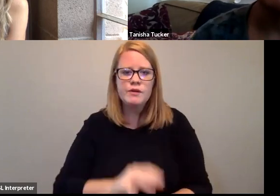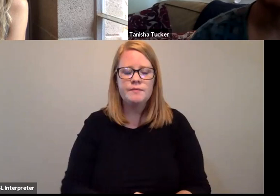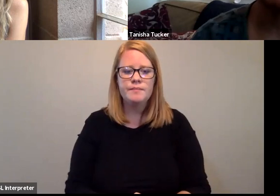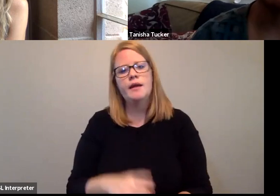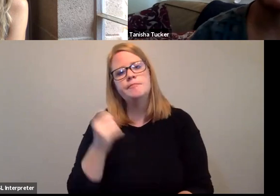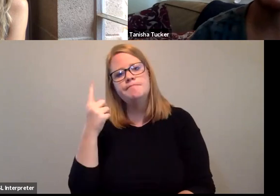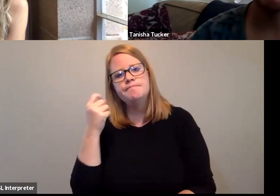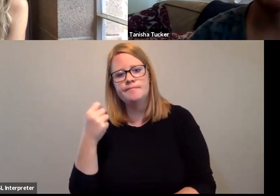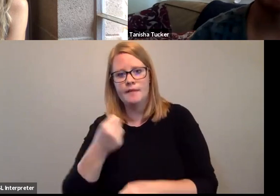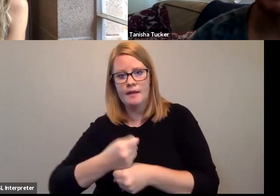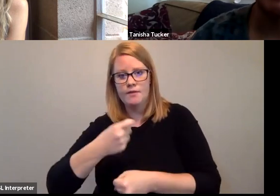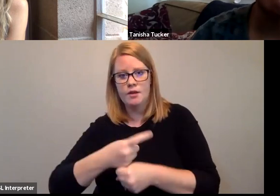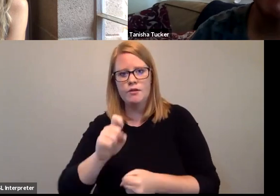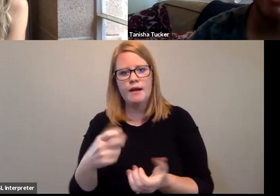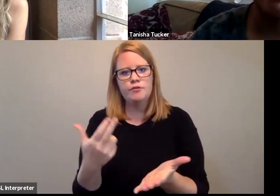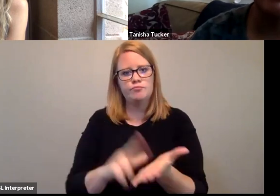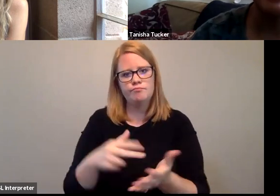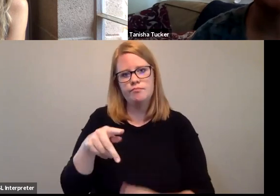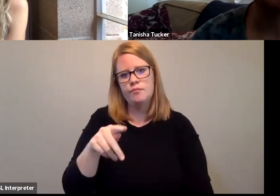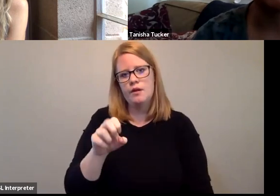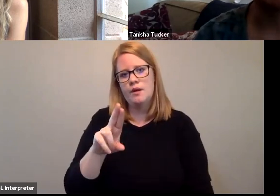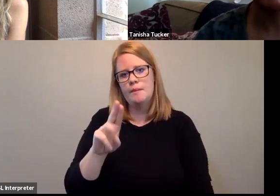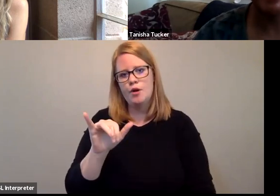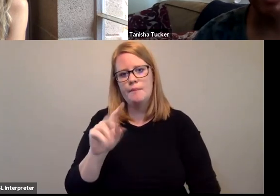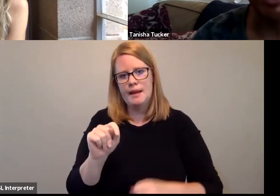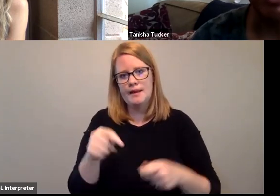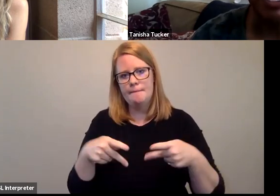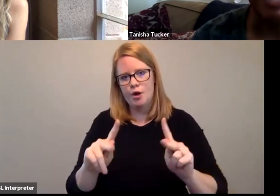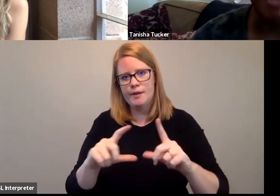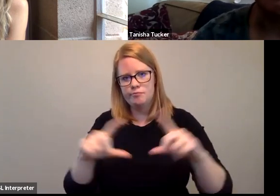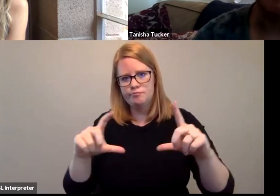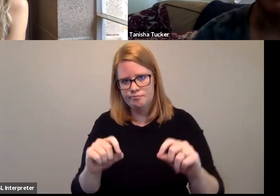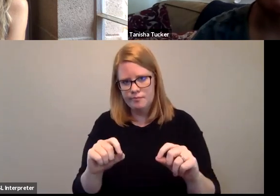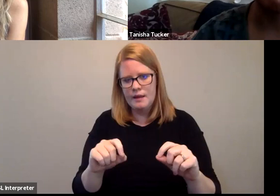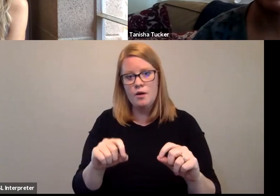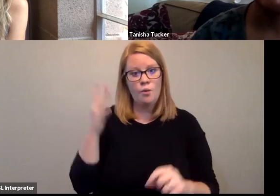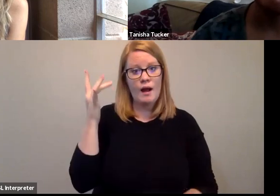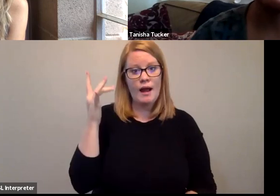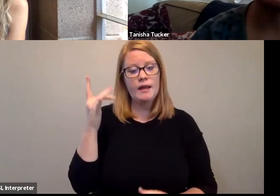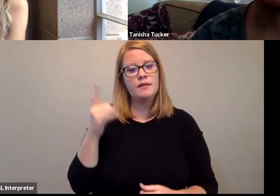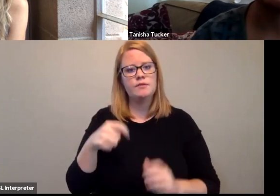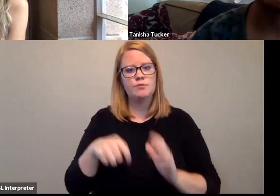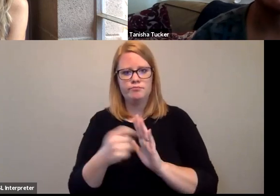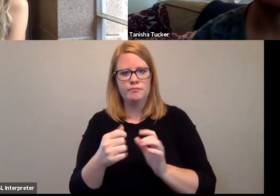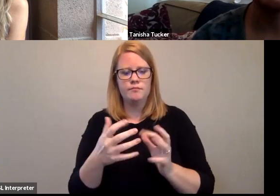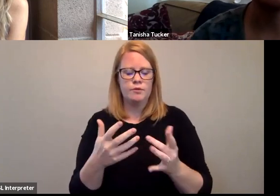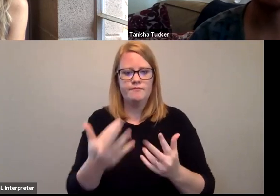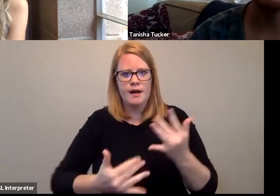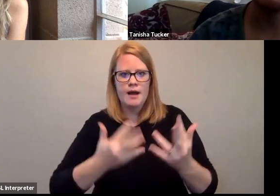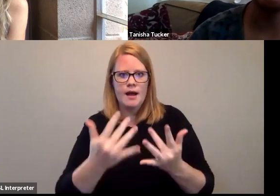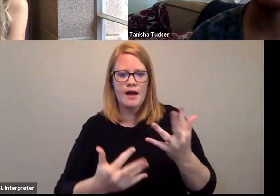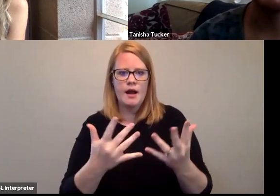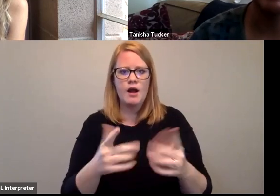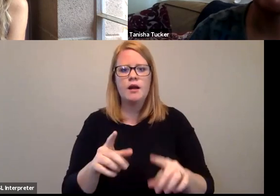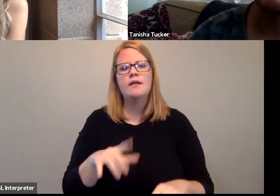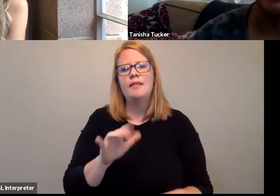know, especially being that we're going to be lighting a fire, and that's something that you can't do in a national monument. But being that this is very traditional, they,